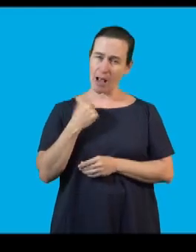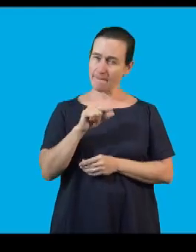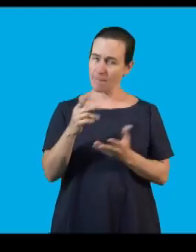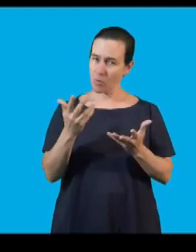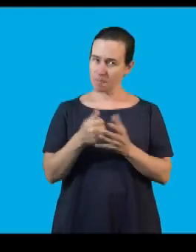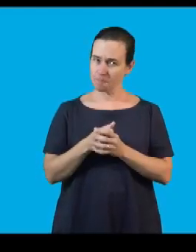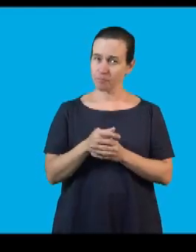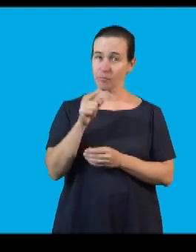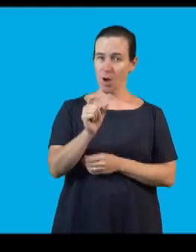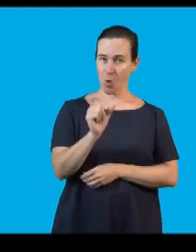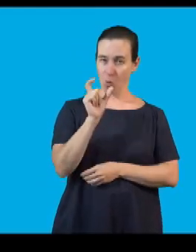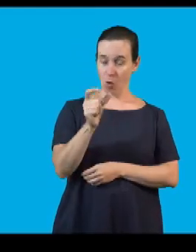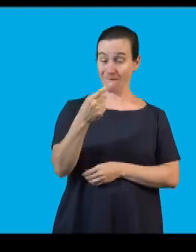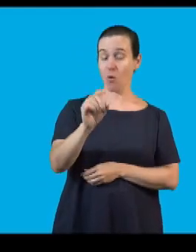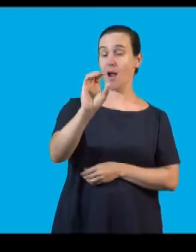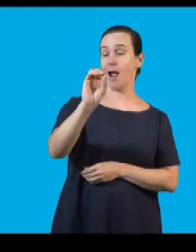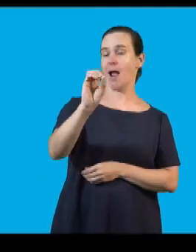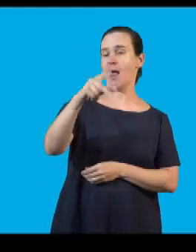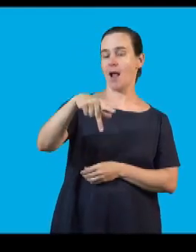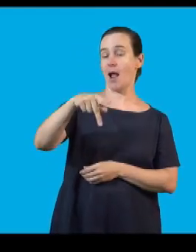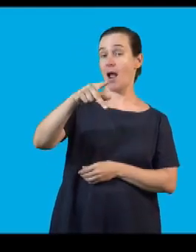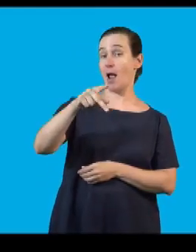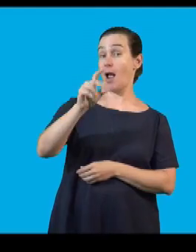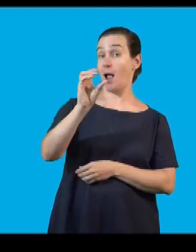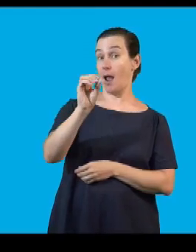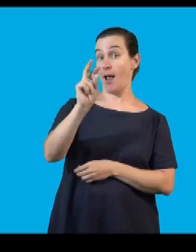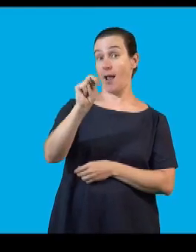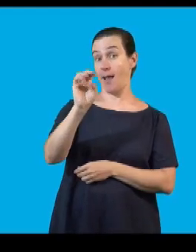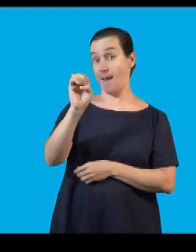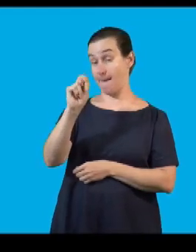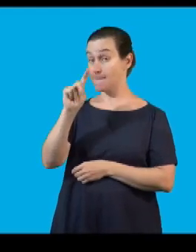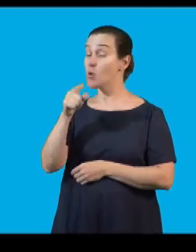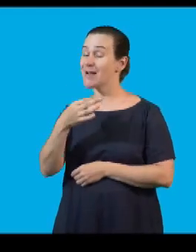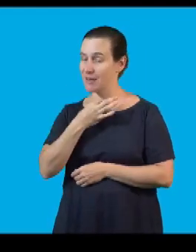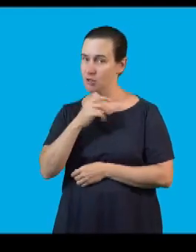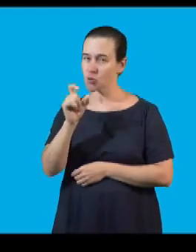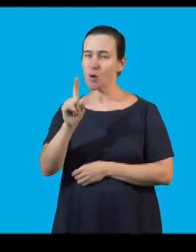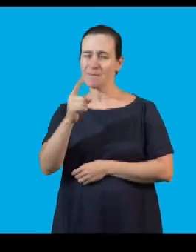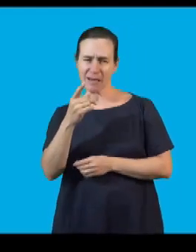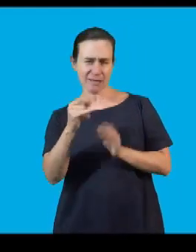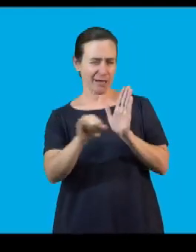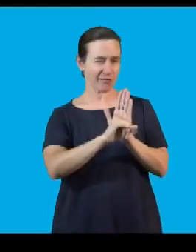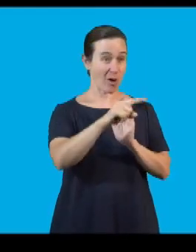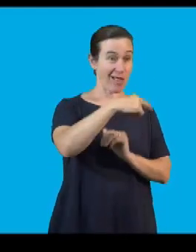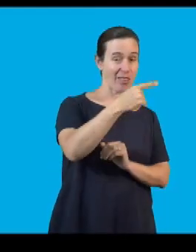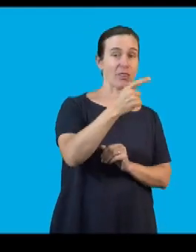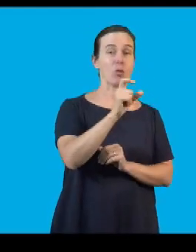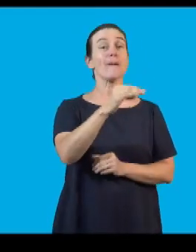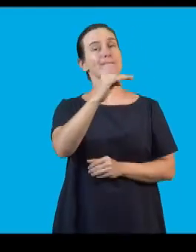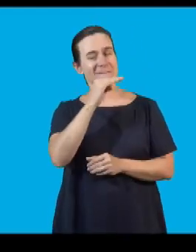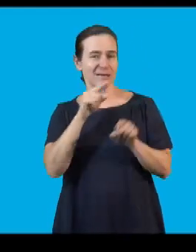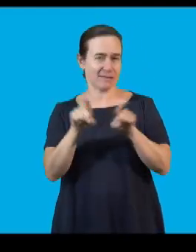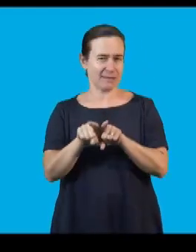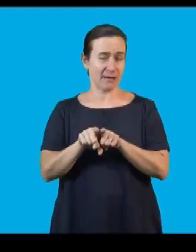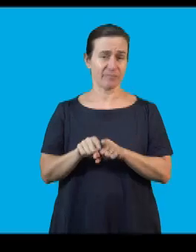to specifically find a word for opponent. Now remember, sometimes you may not know